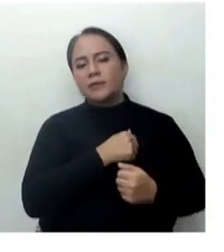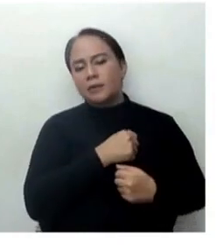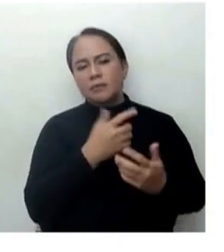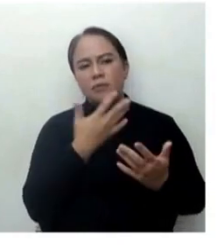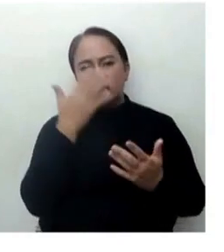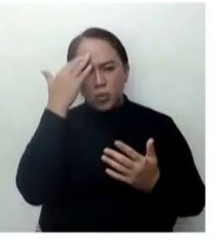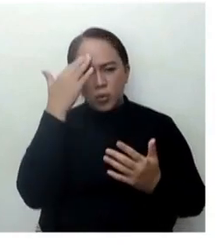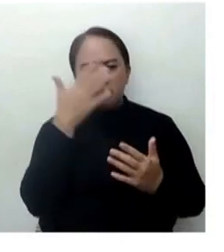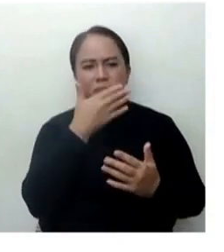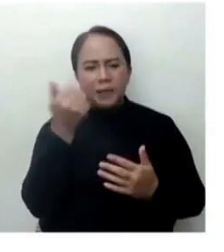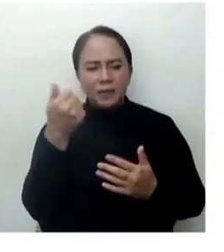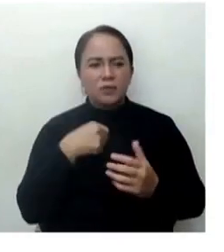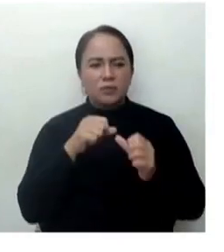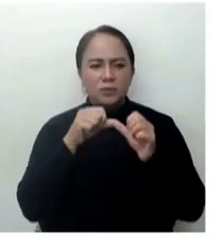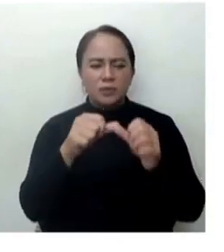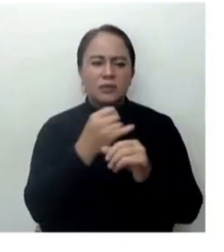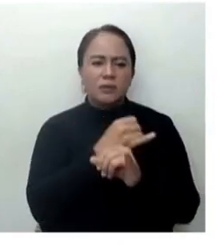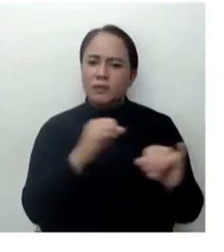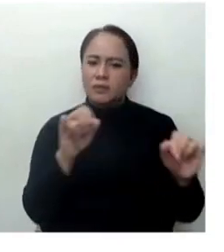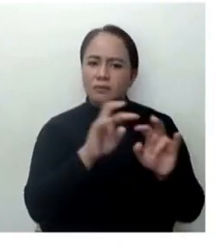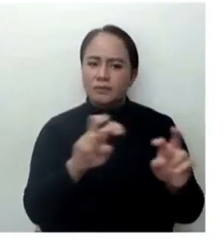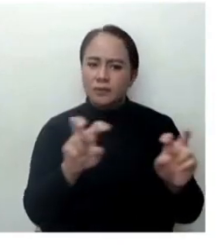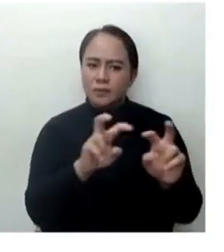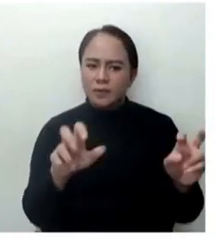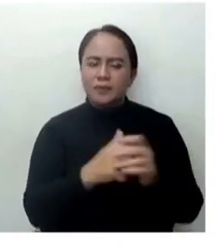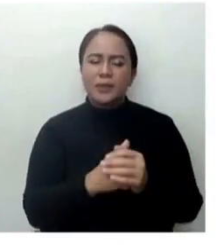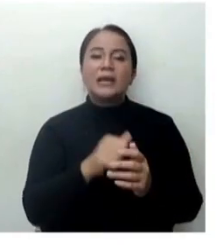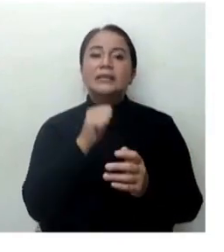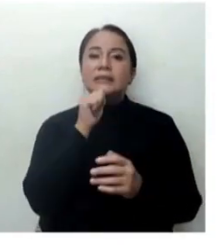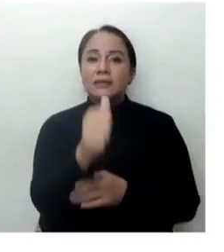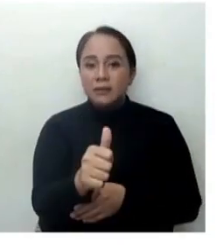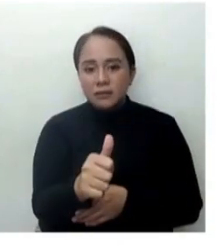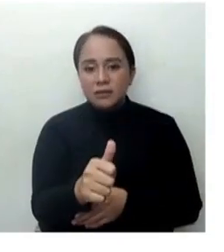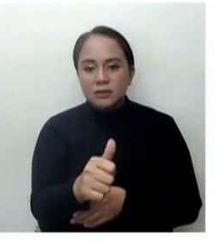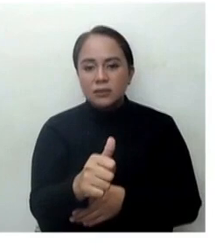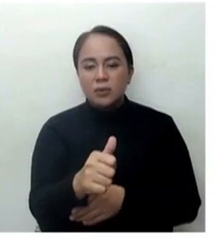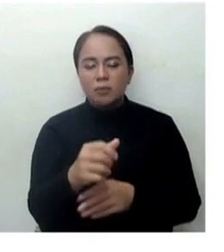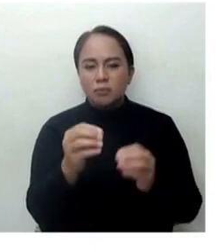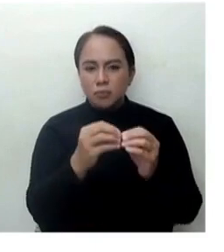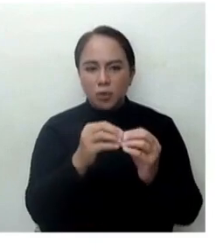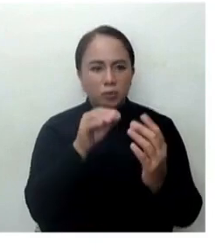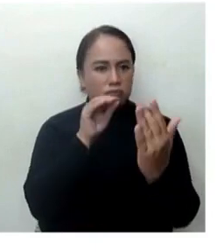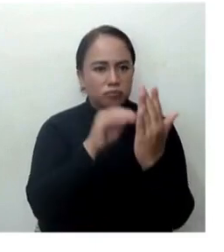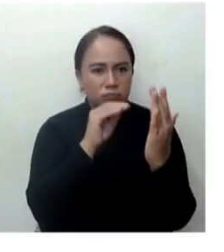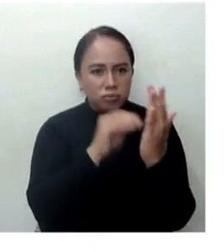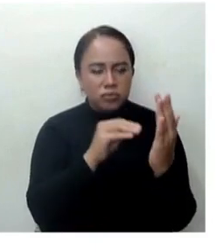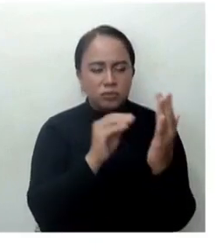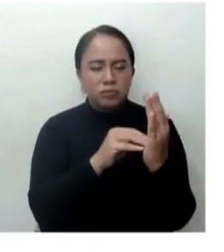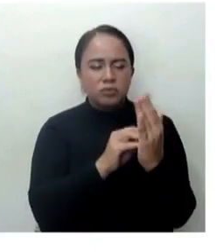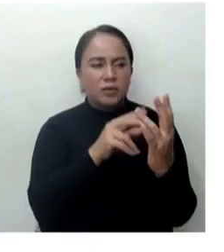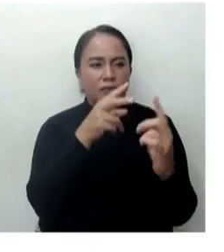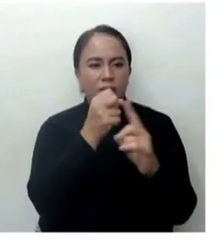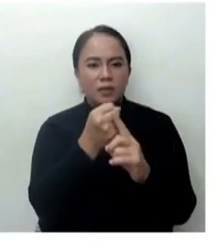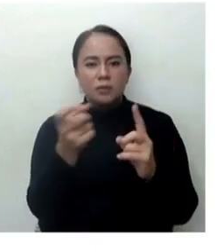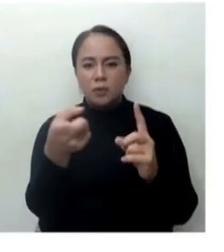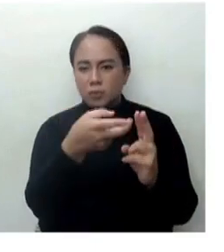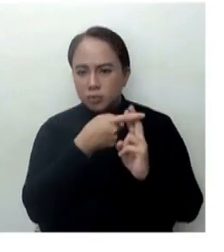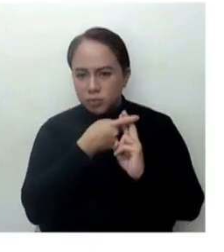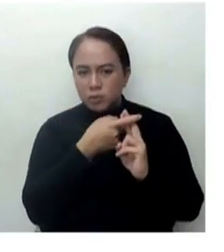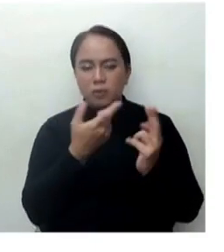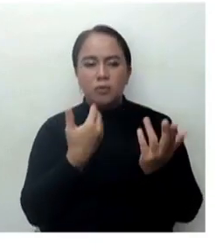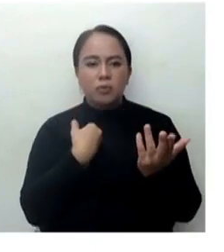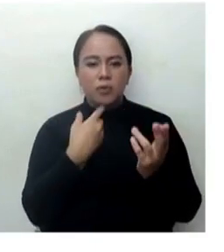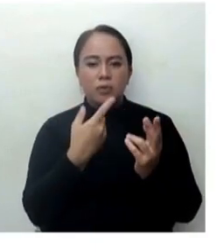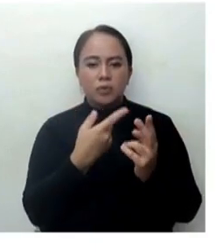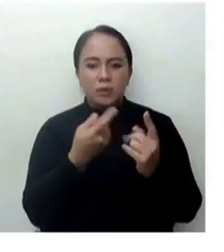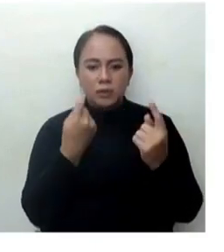and should have pursued an independent investigation instead of further persecuting victims of abduction who are just